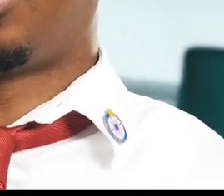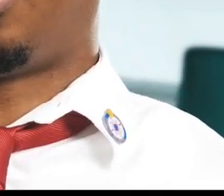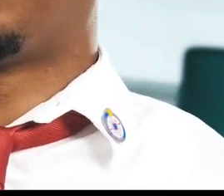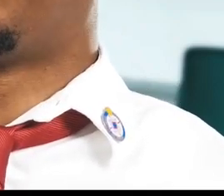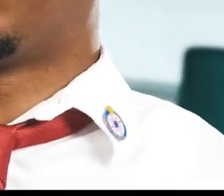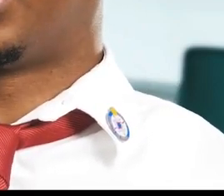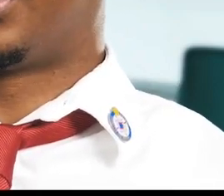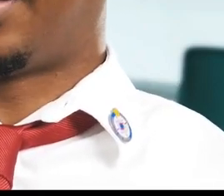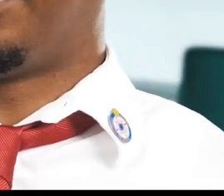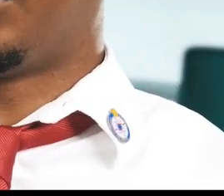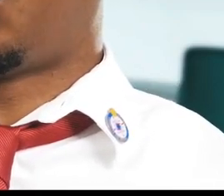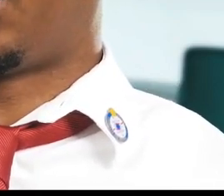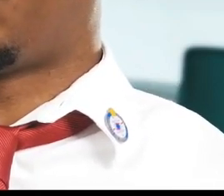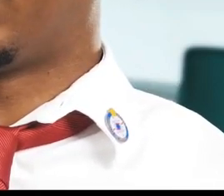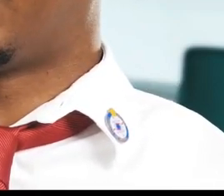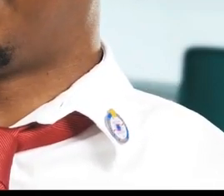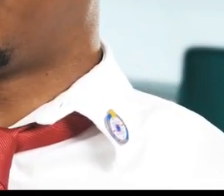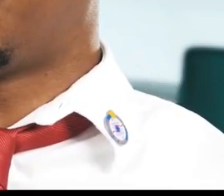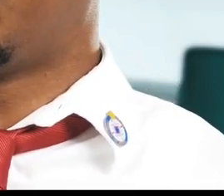can just call